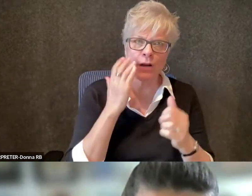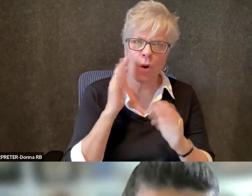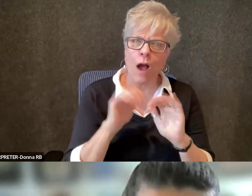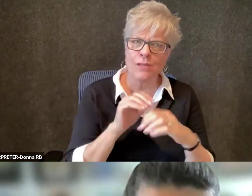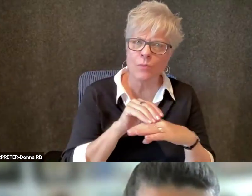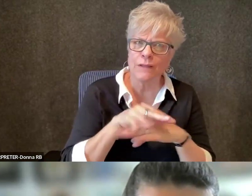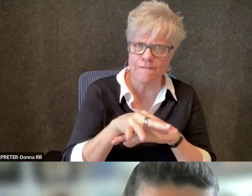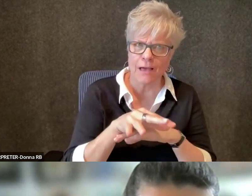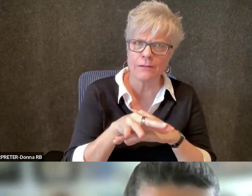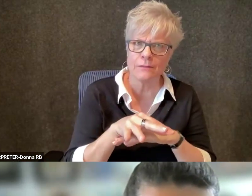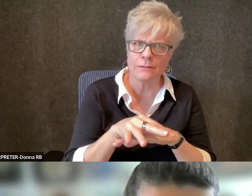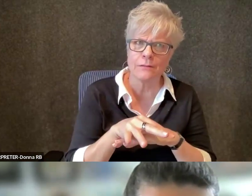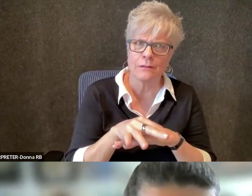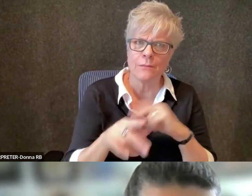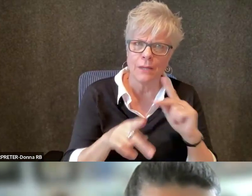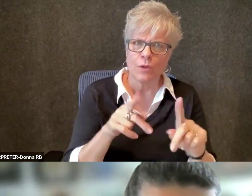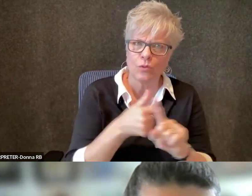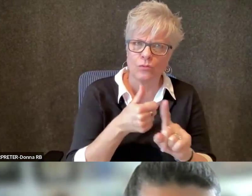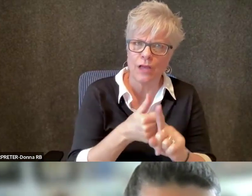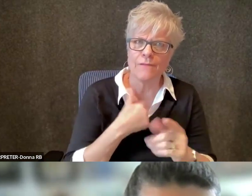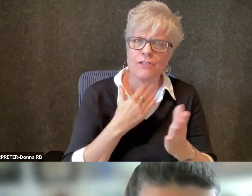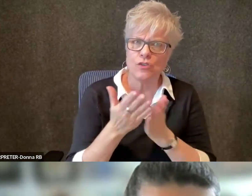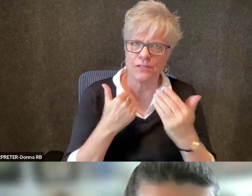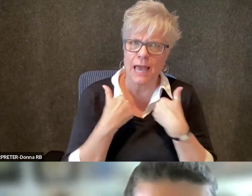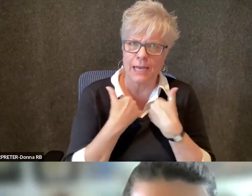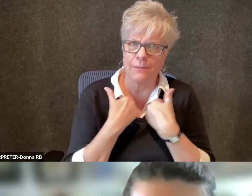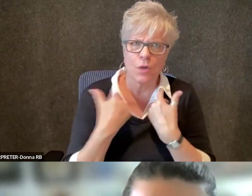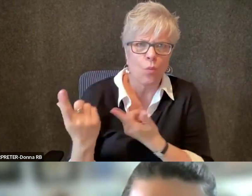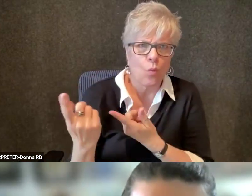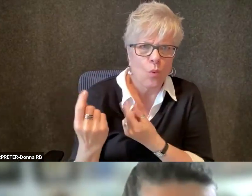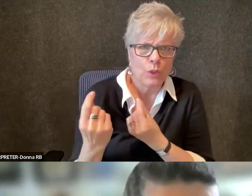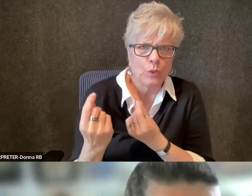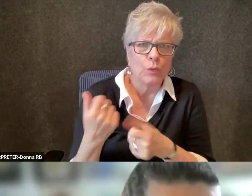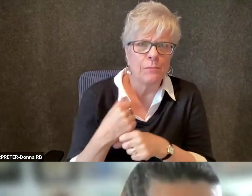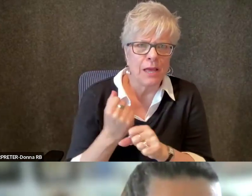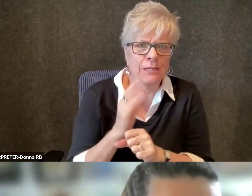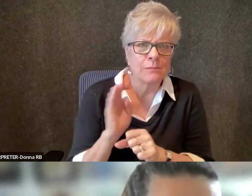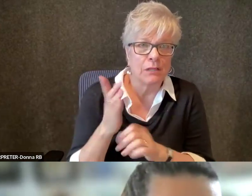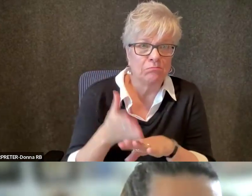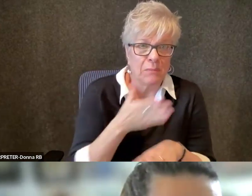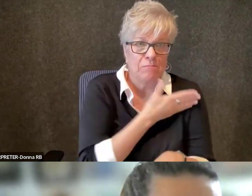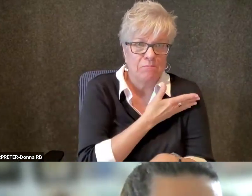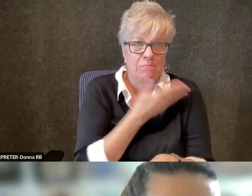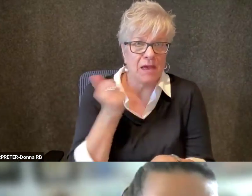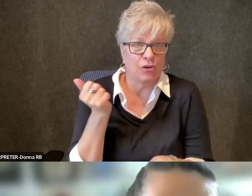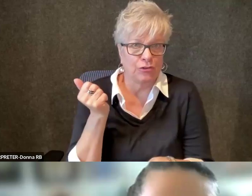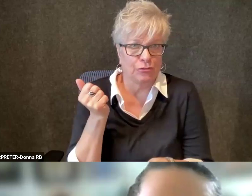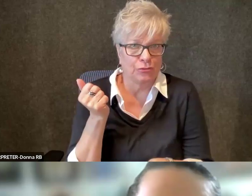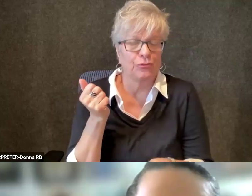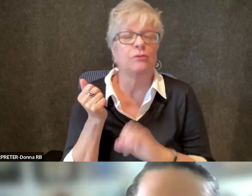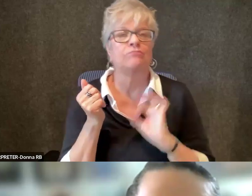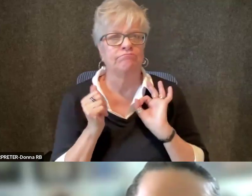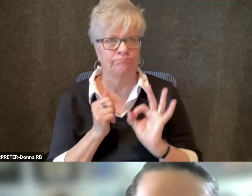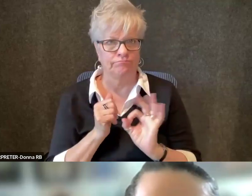is going to affect people who have service animals, and what we can do to make this bill better. So it